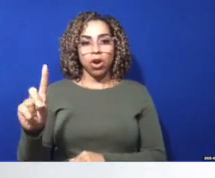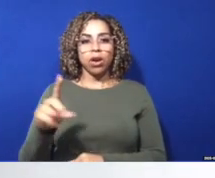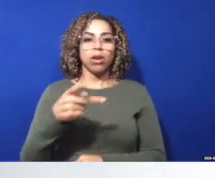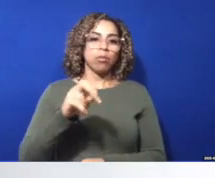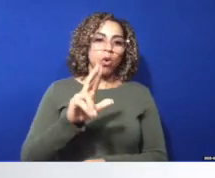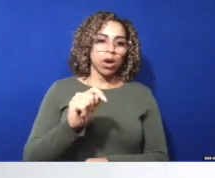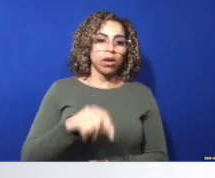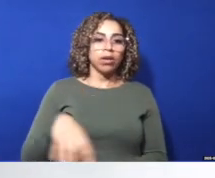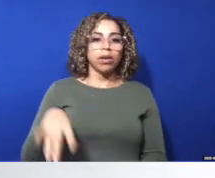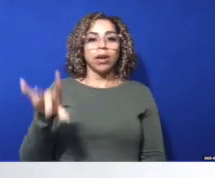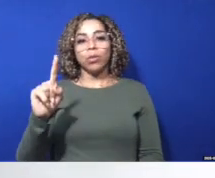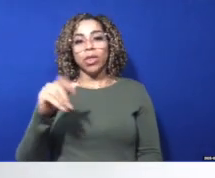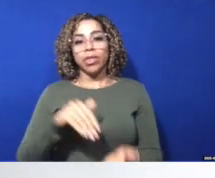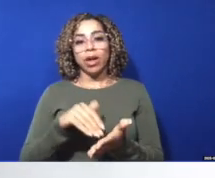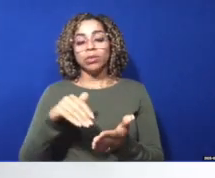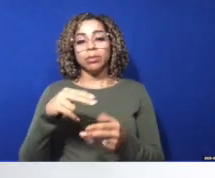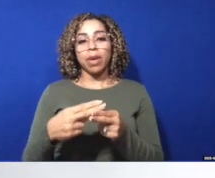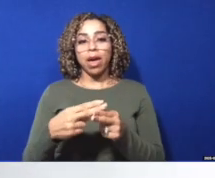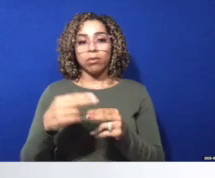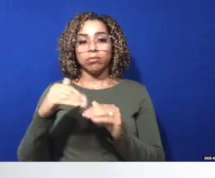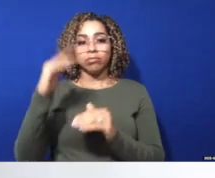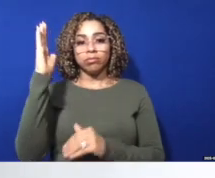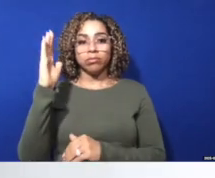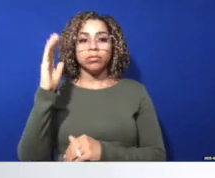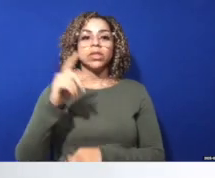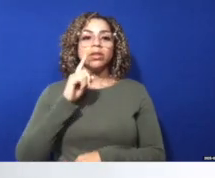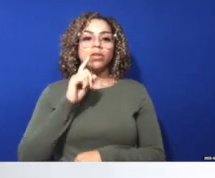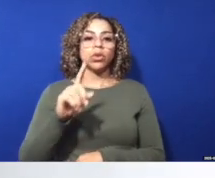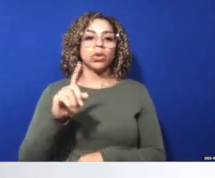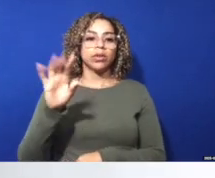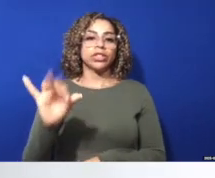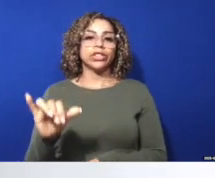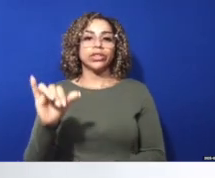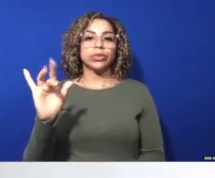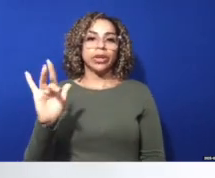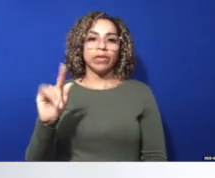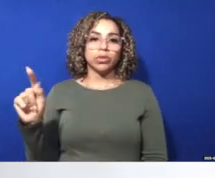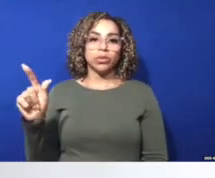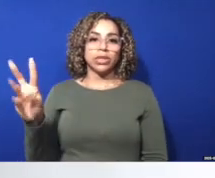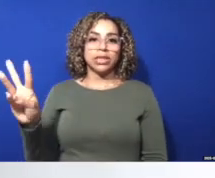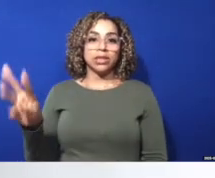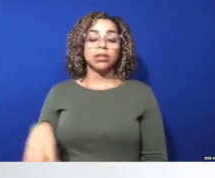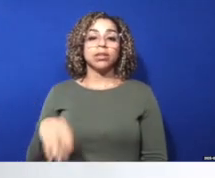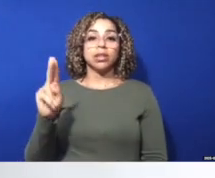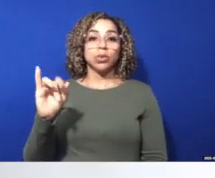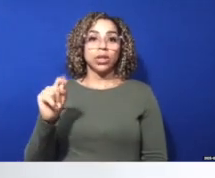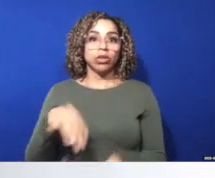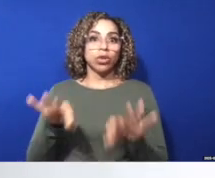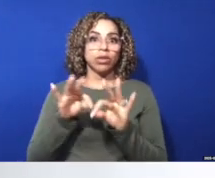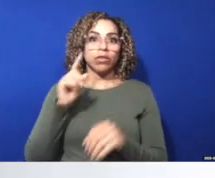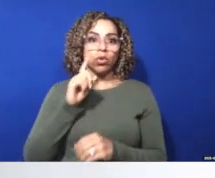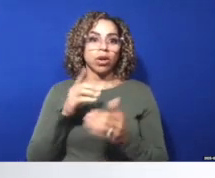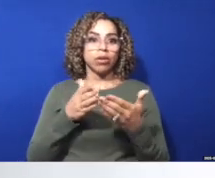weight rating for fiscal year 2025-26. These units are critical for port and rail